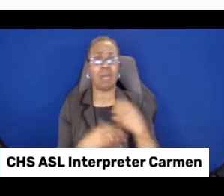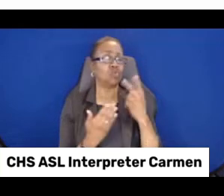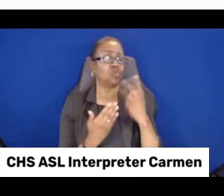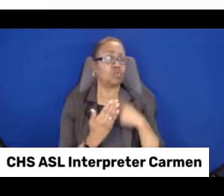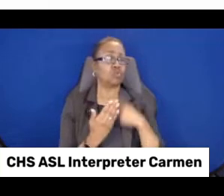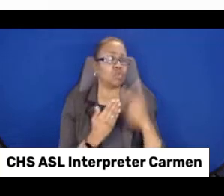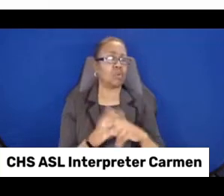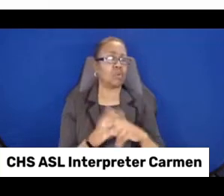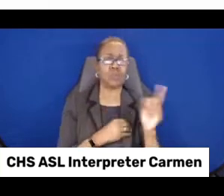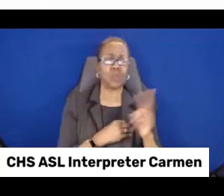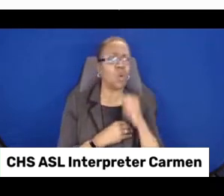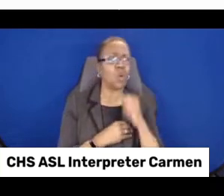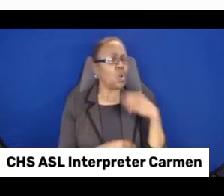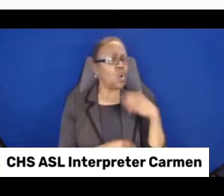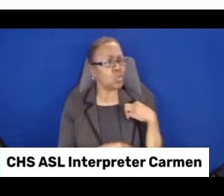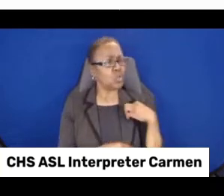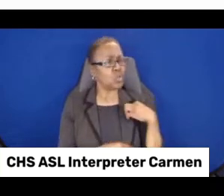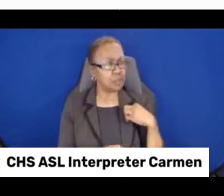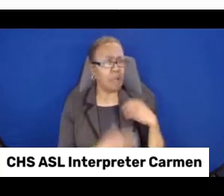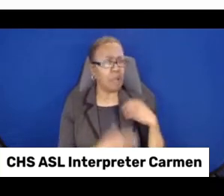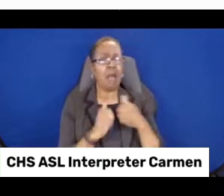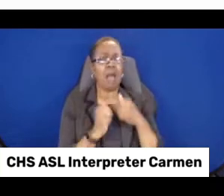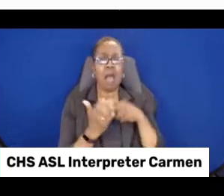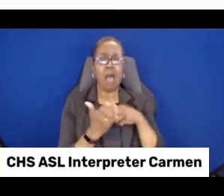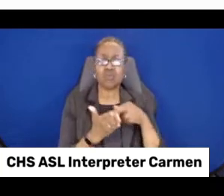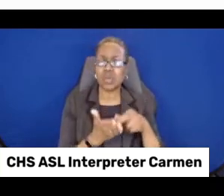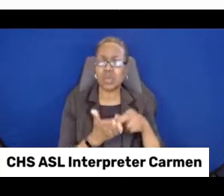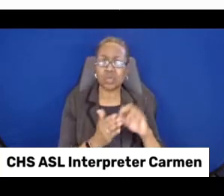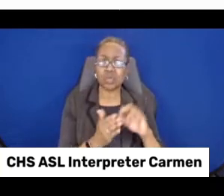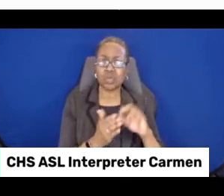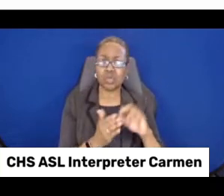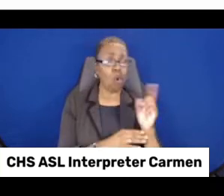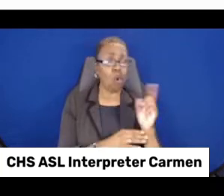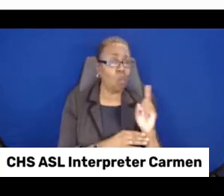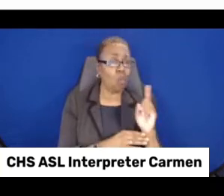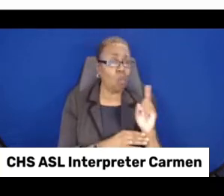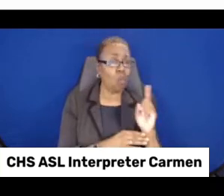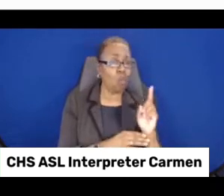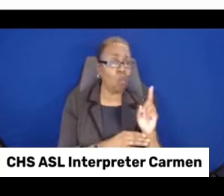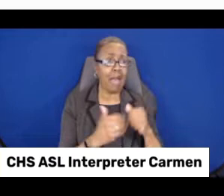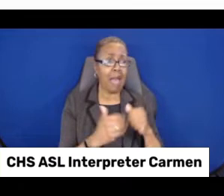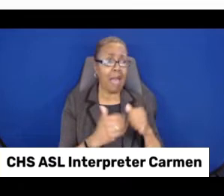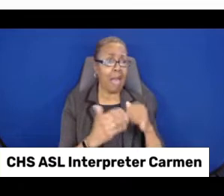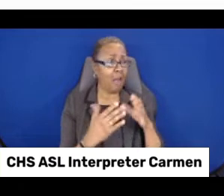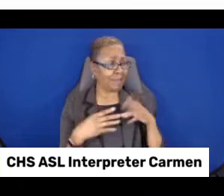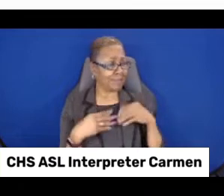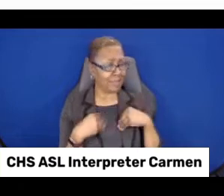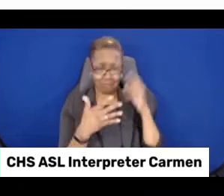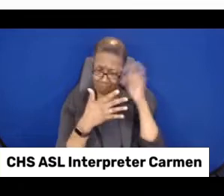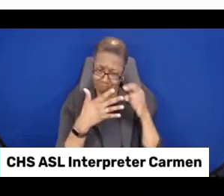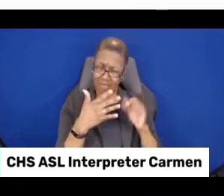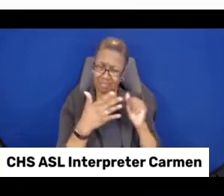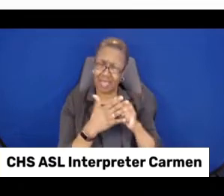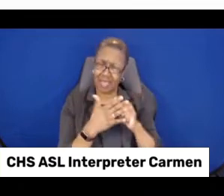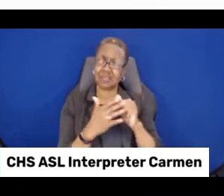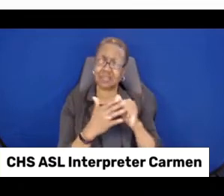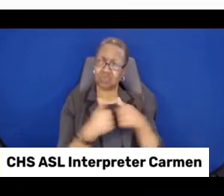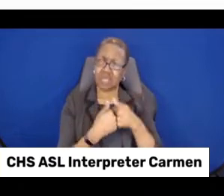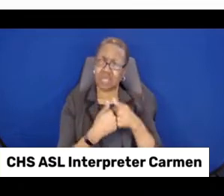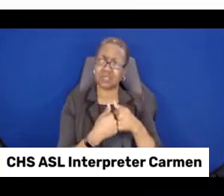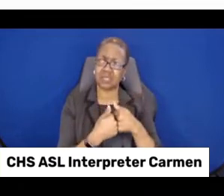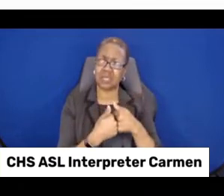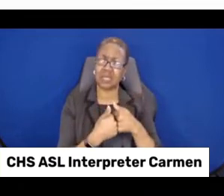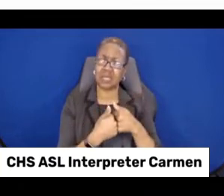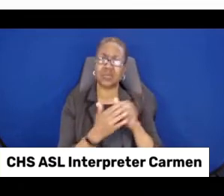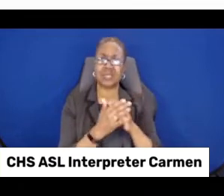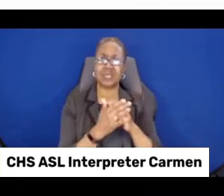you enroll, how are they accepted, right? That's really challenging. And so I flagged this one, maybe partially because